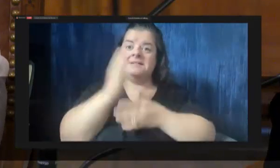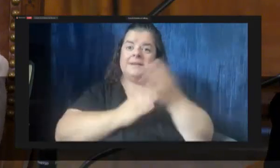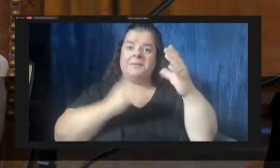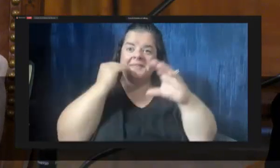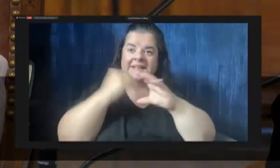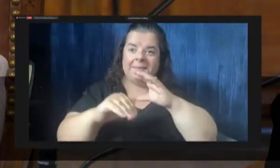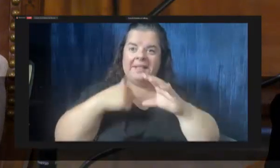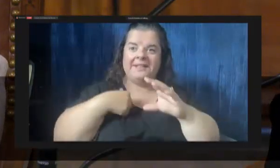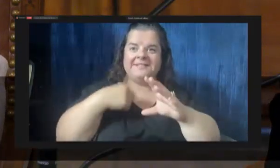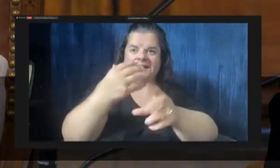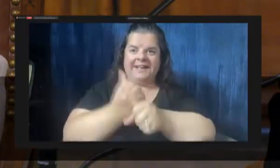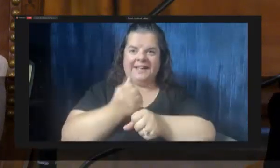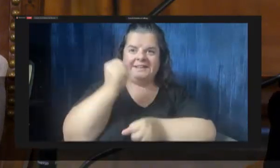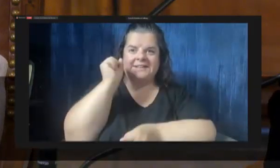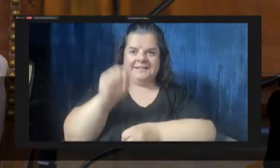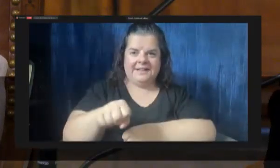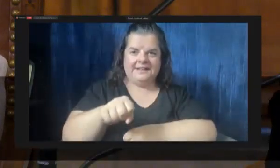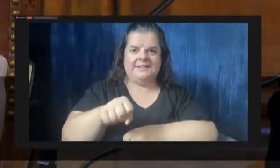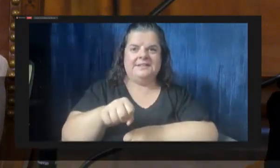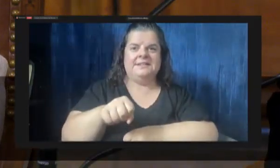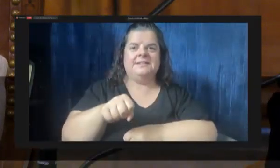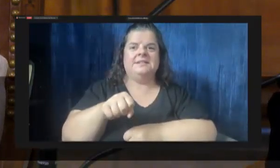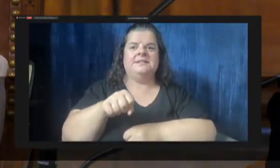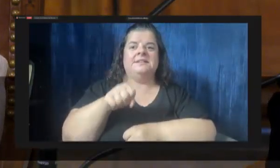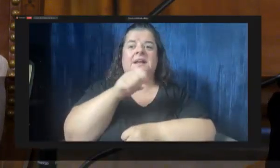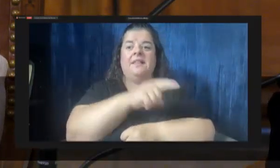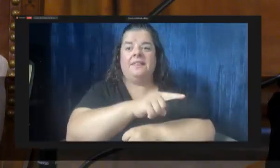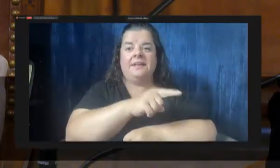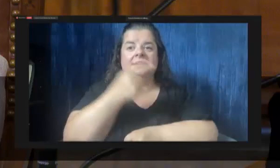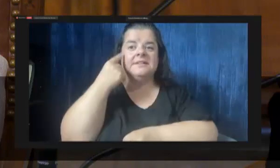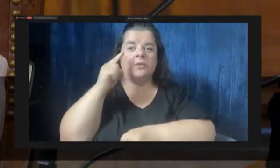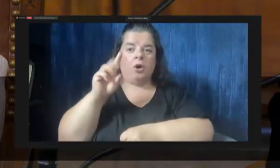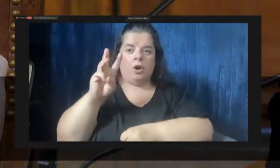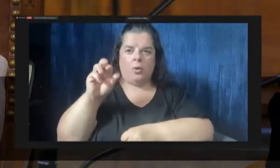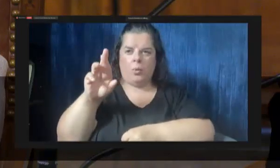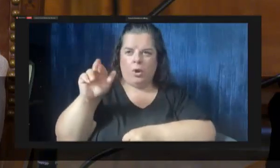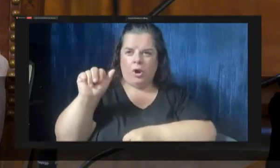So this is just for a warrant then?